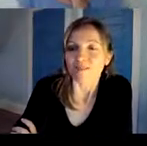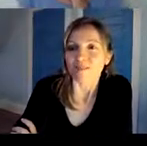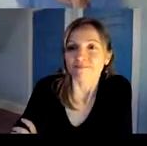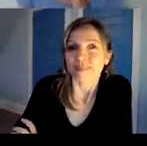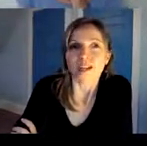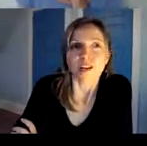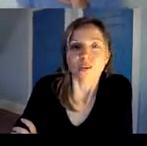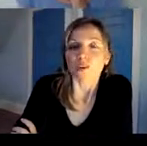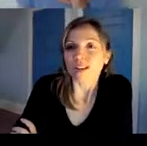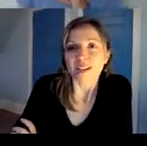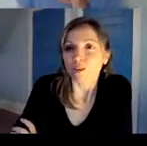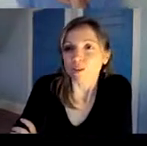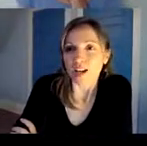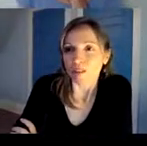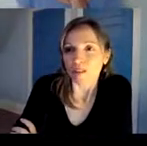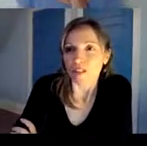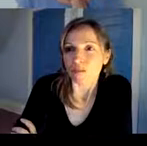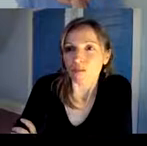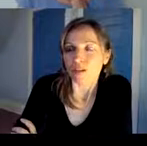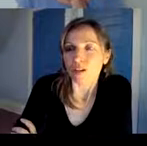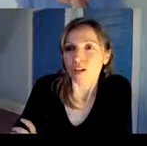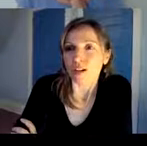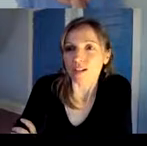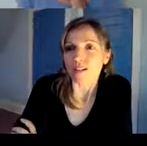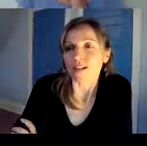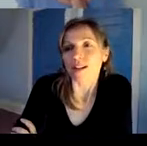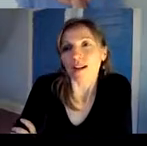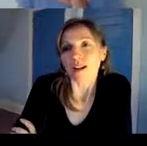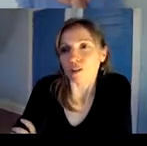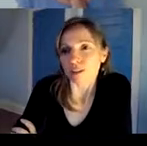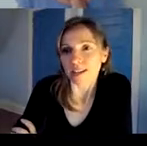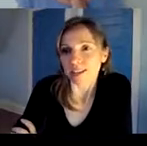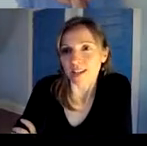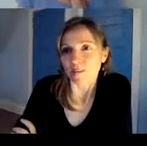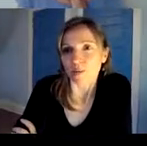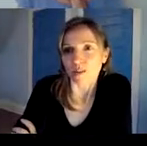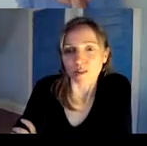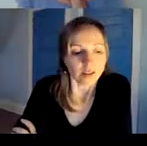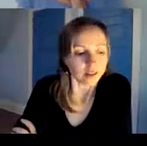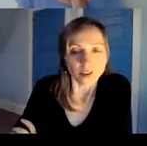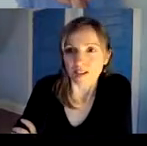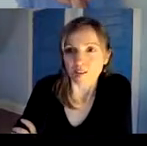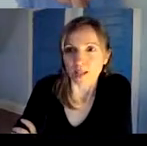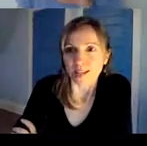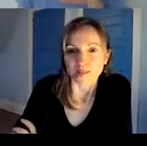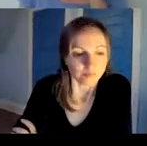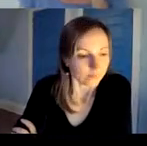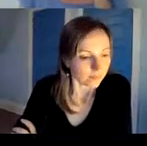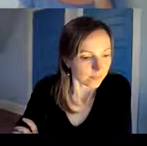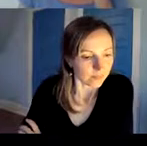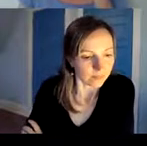caterpillars. We're not going to get those caterpillars if we fill our gardens and our settled landscapes with non-native